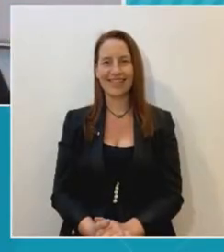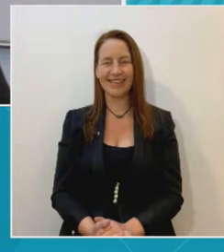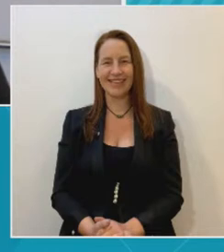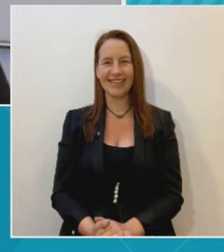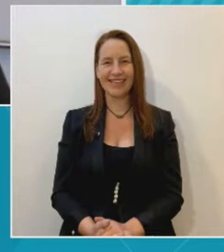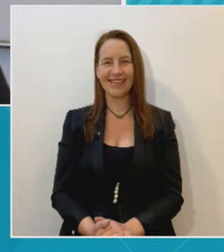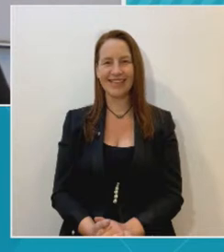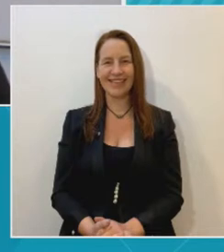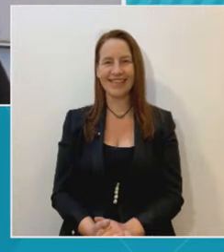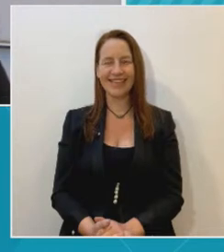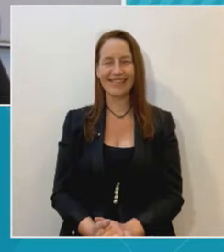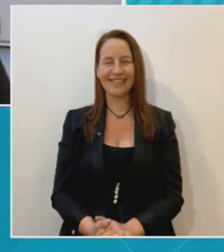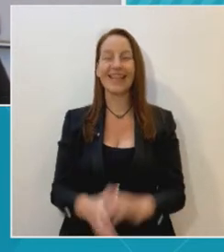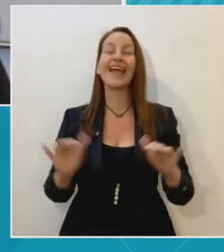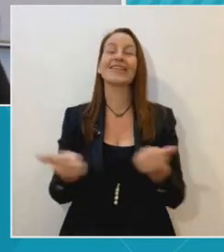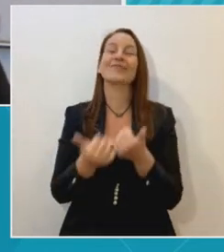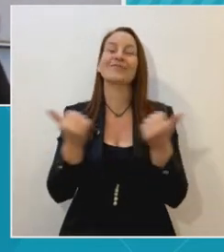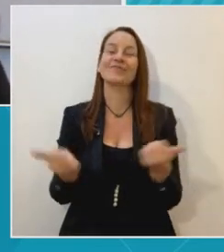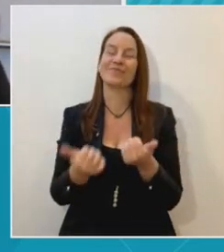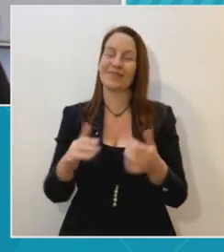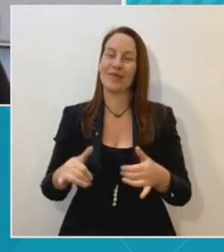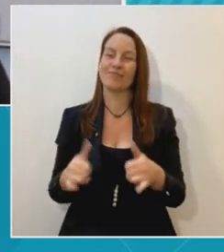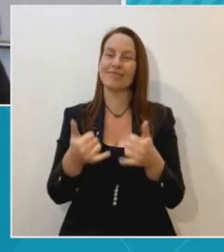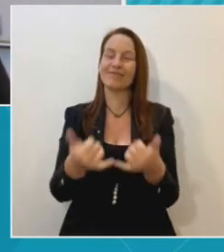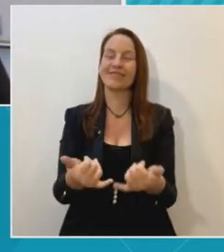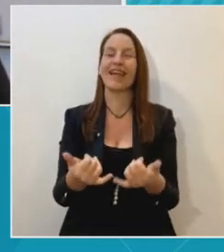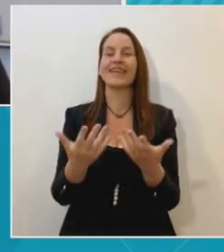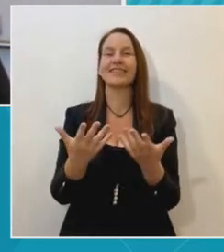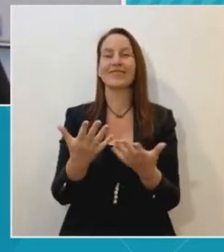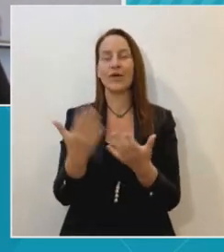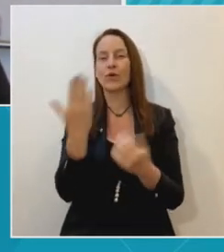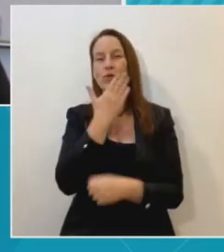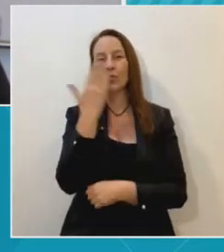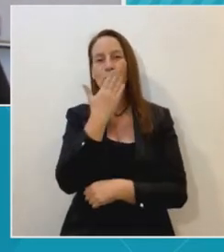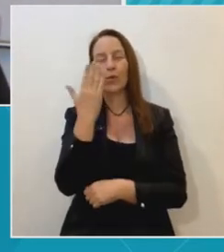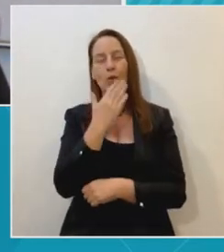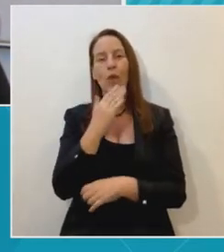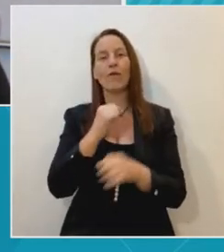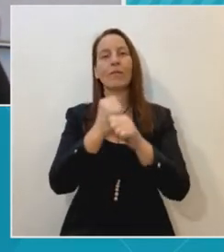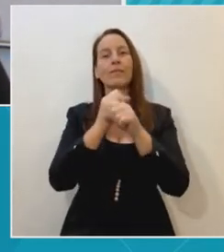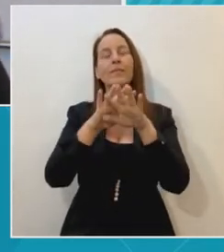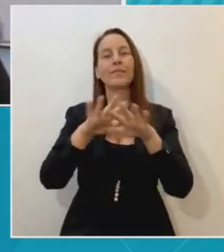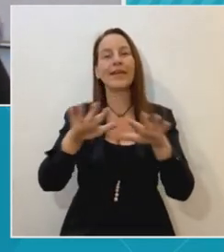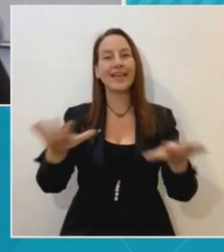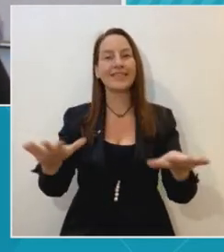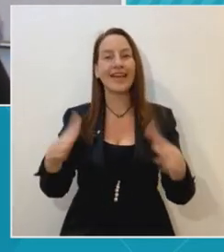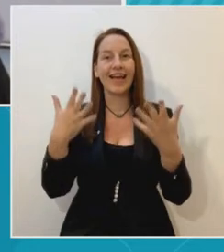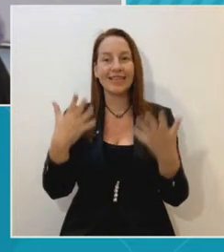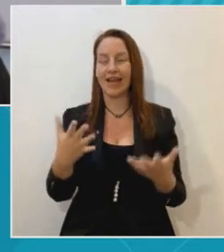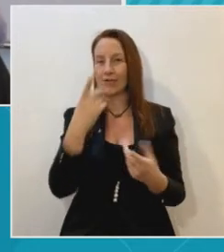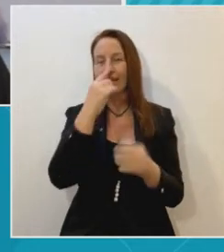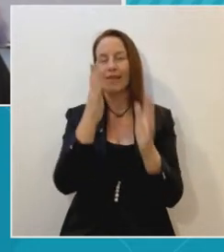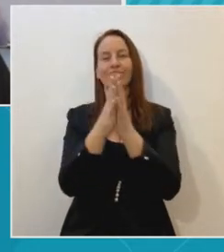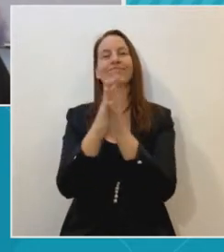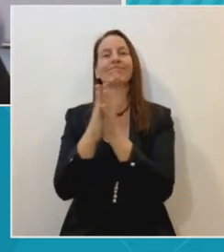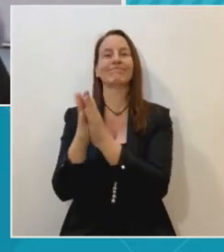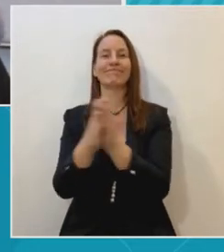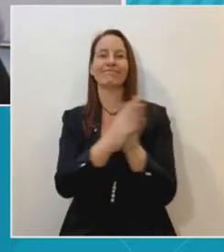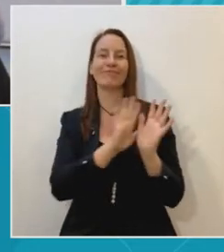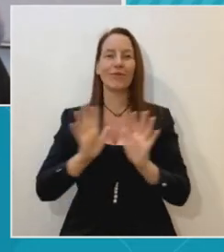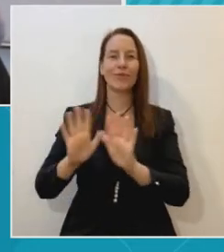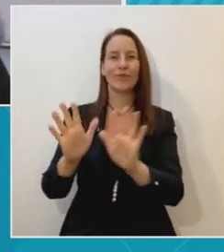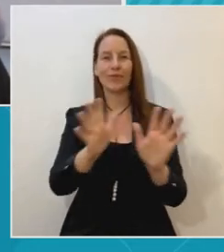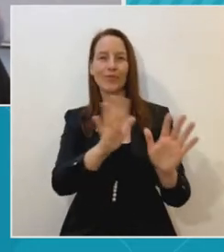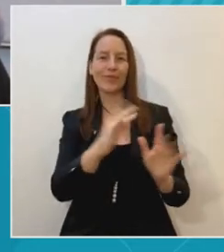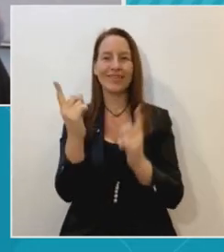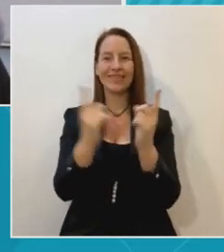That concludes the presentations for the School of Media. You will now have a chance to applaud each other again as we see you all on